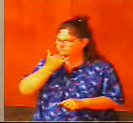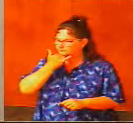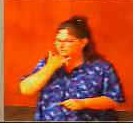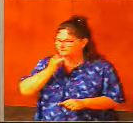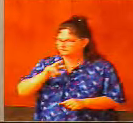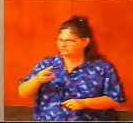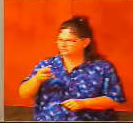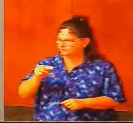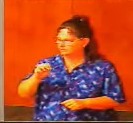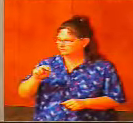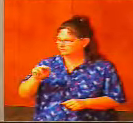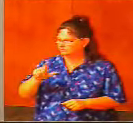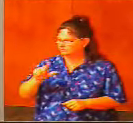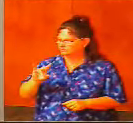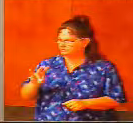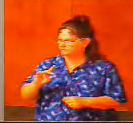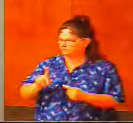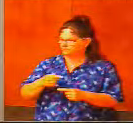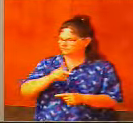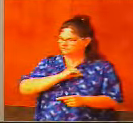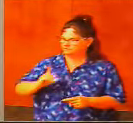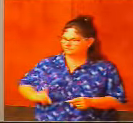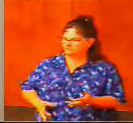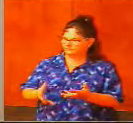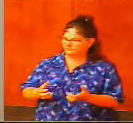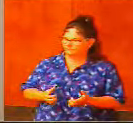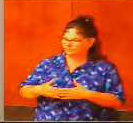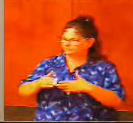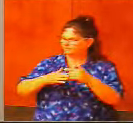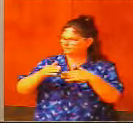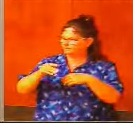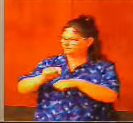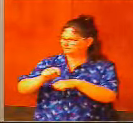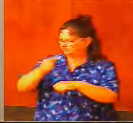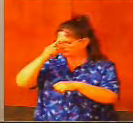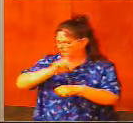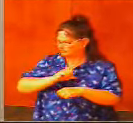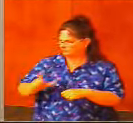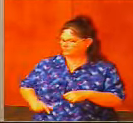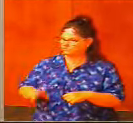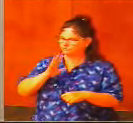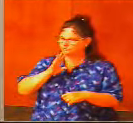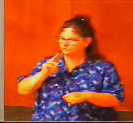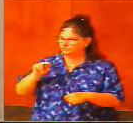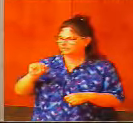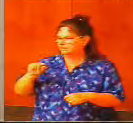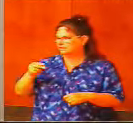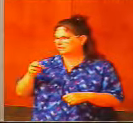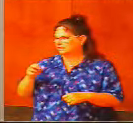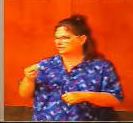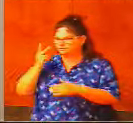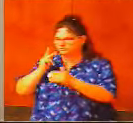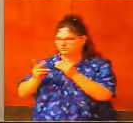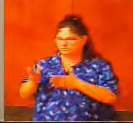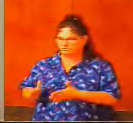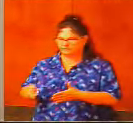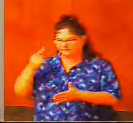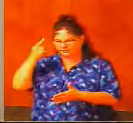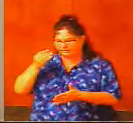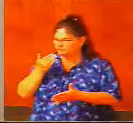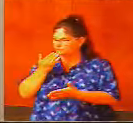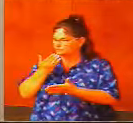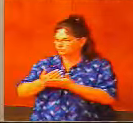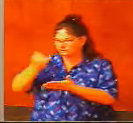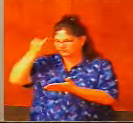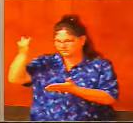2 Samuel 7, when David wanted to build the temple for the Lord, he talked to Nathan, the prophet, about that. Nathan thought it was a great idea, said,